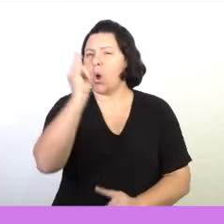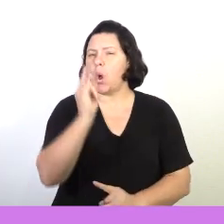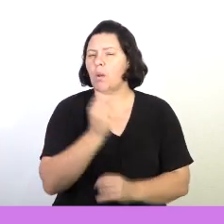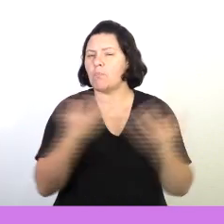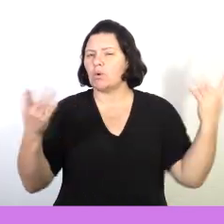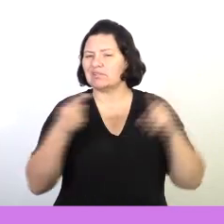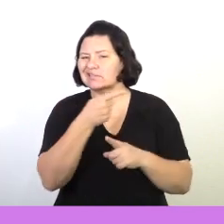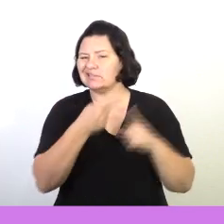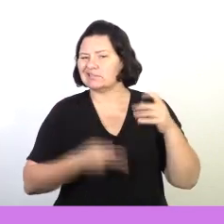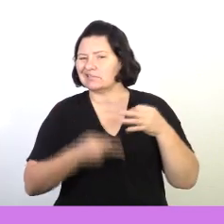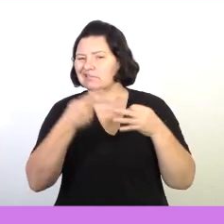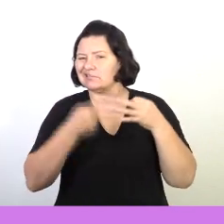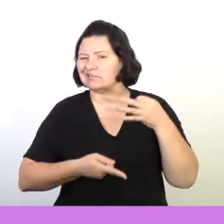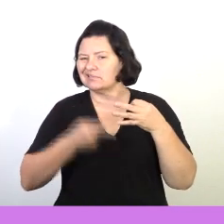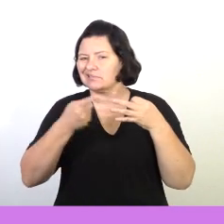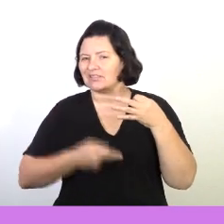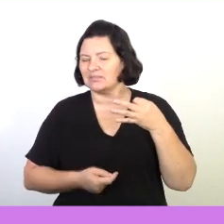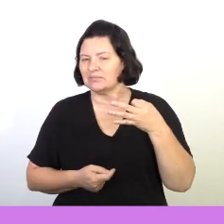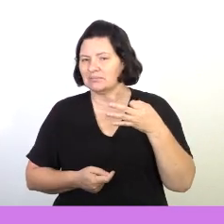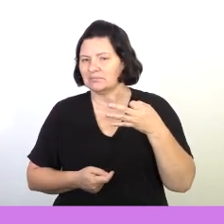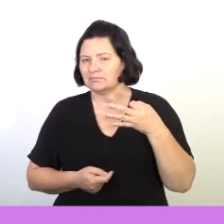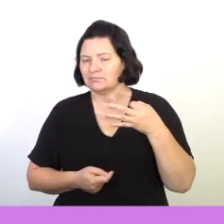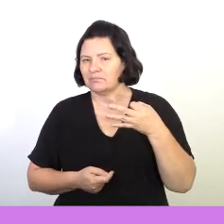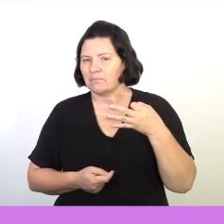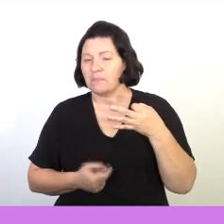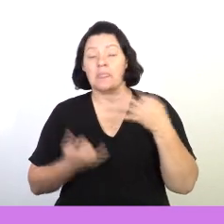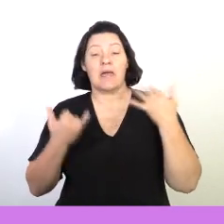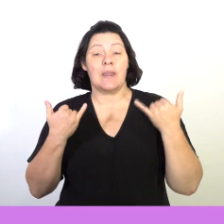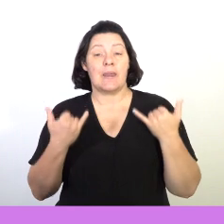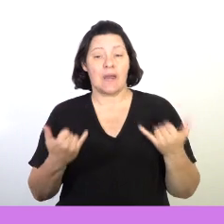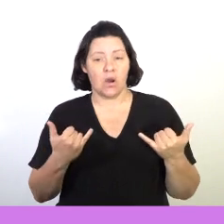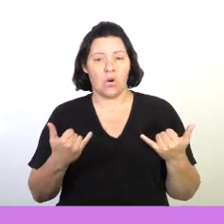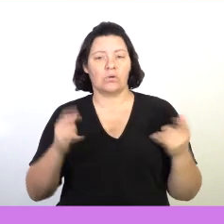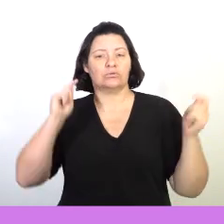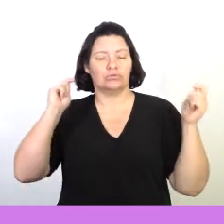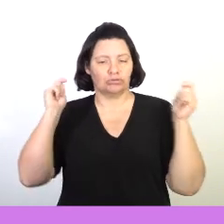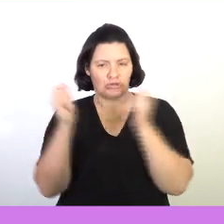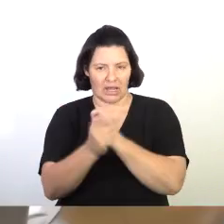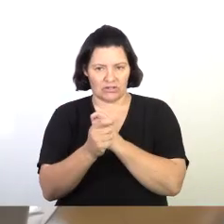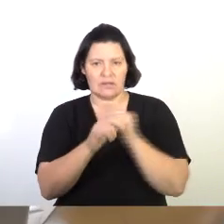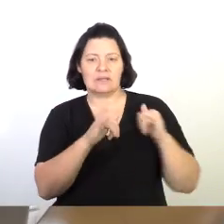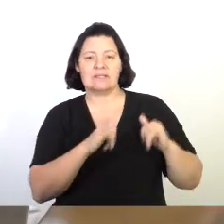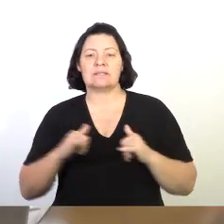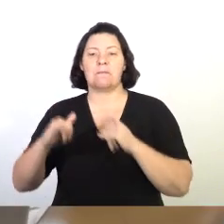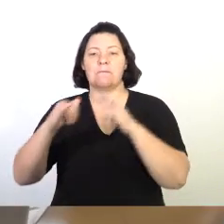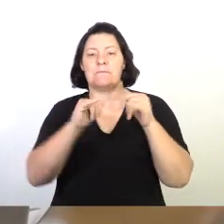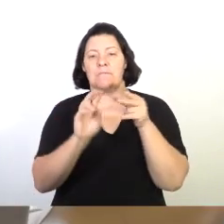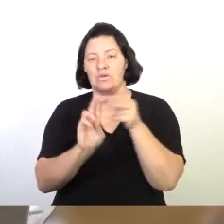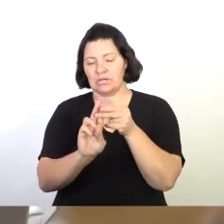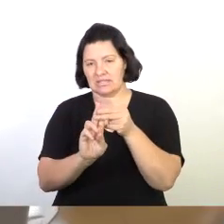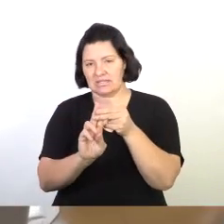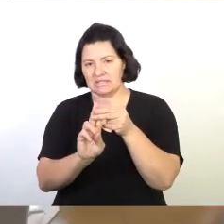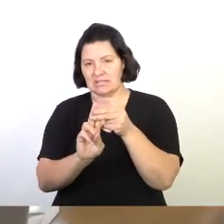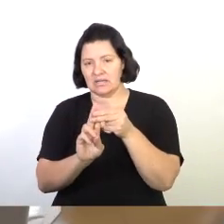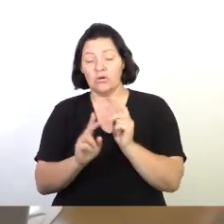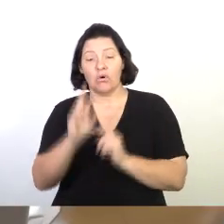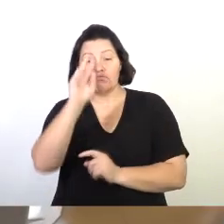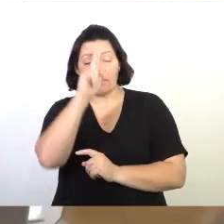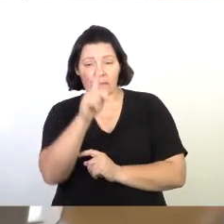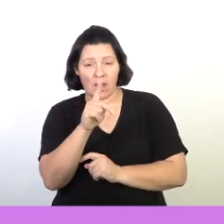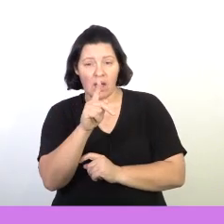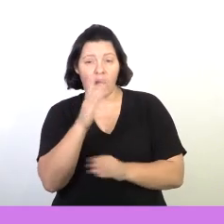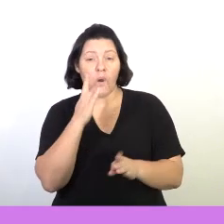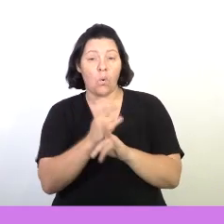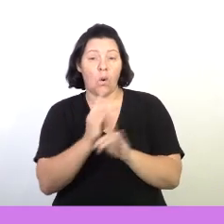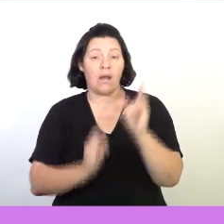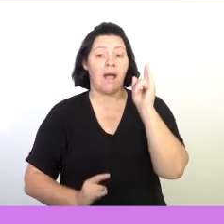meters tall. Who is the tallest amongst the 3? So in other words, we have to convert everything to same units. And